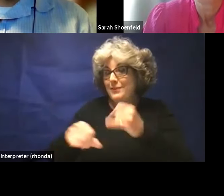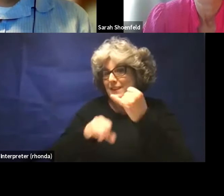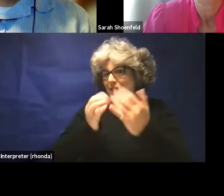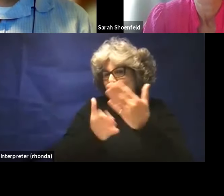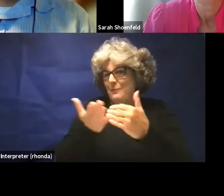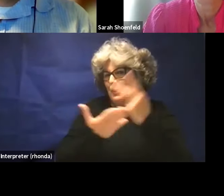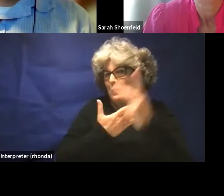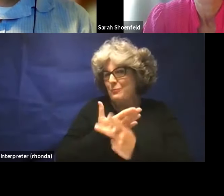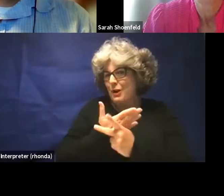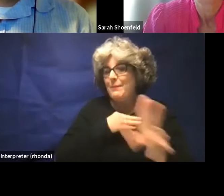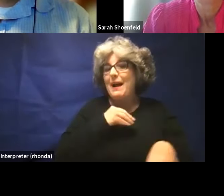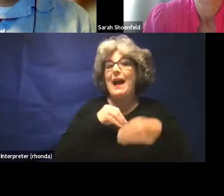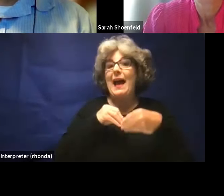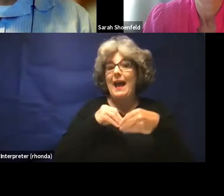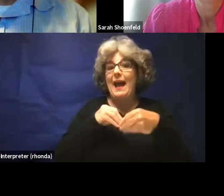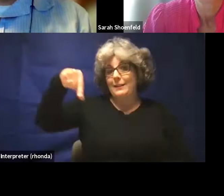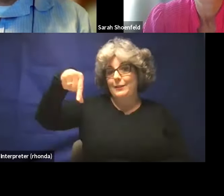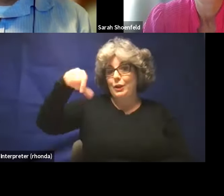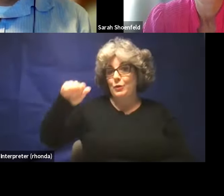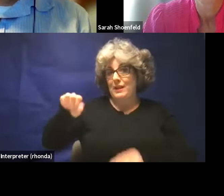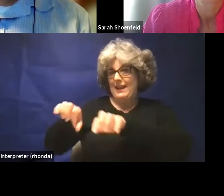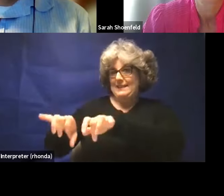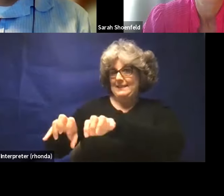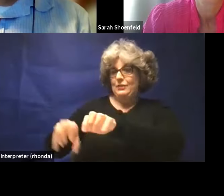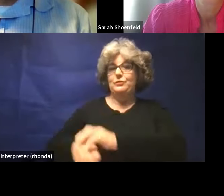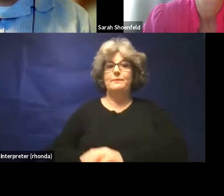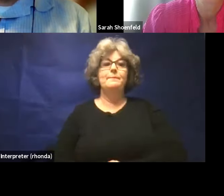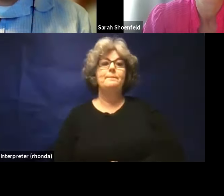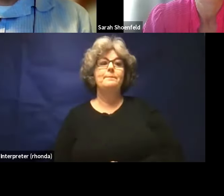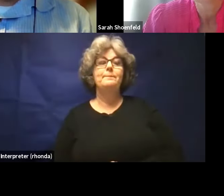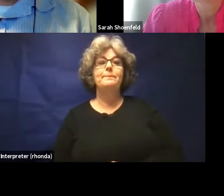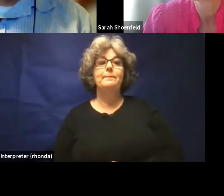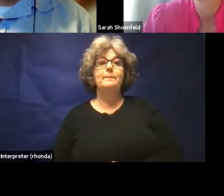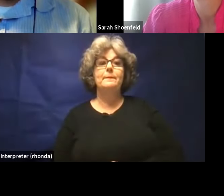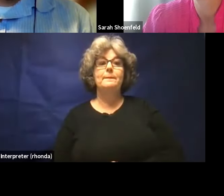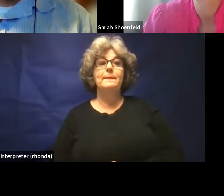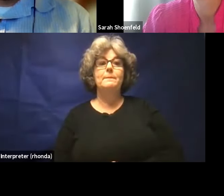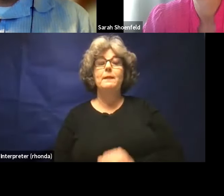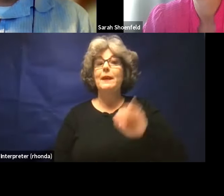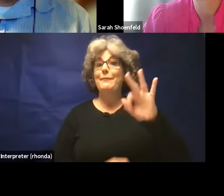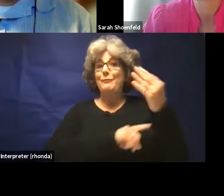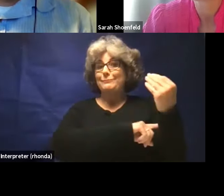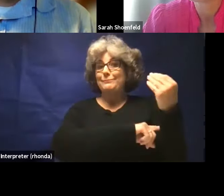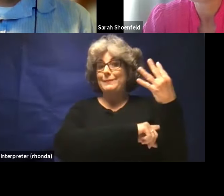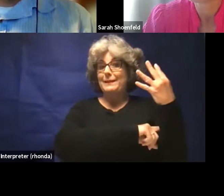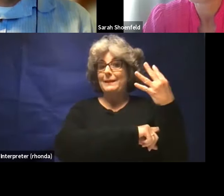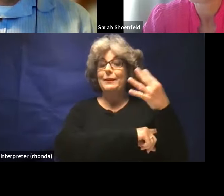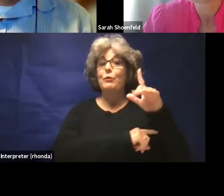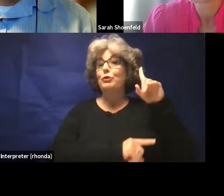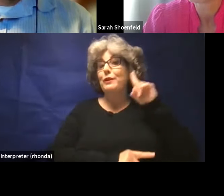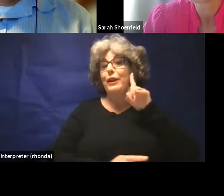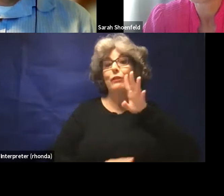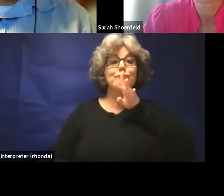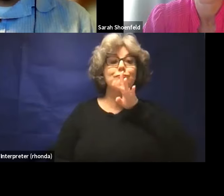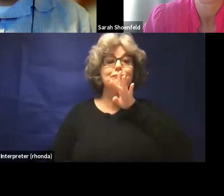the program, put those into the Q&A. If you, you know, would like to ask your question on camera, or you'd like your voice to be heard,